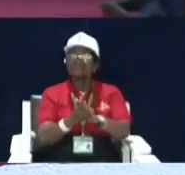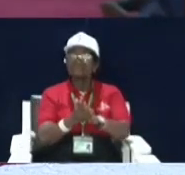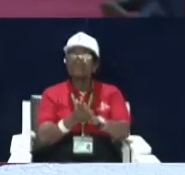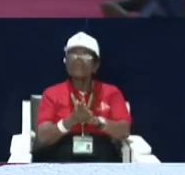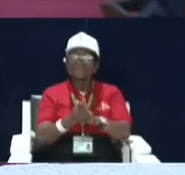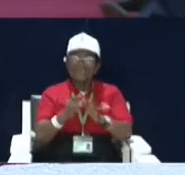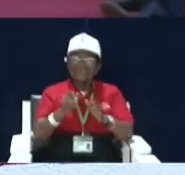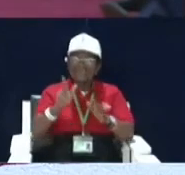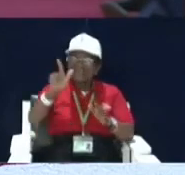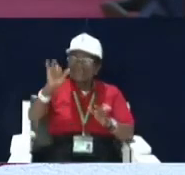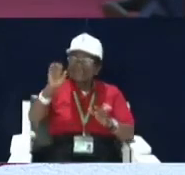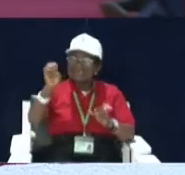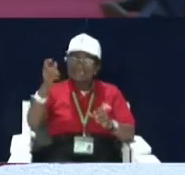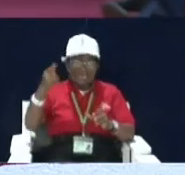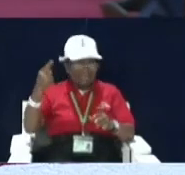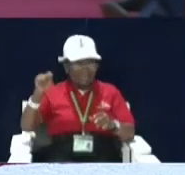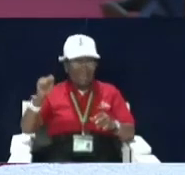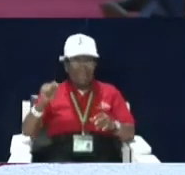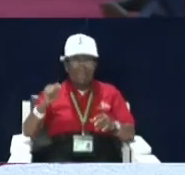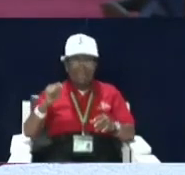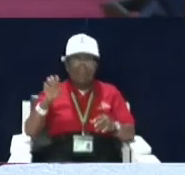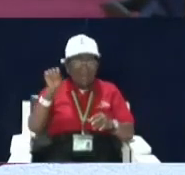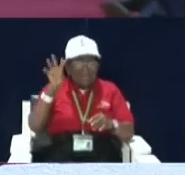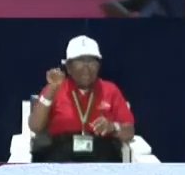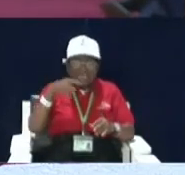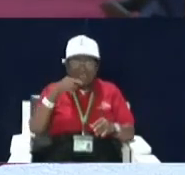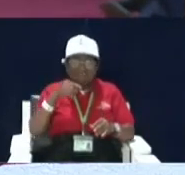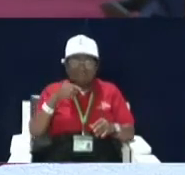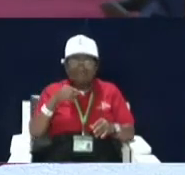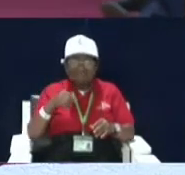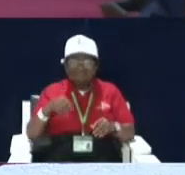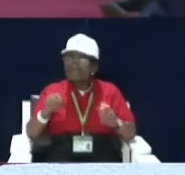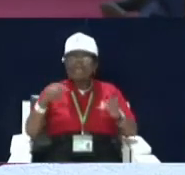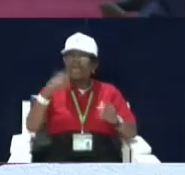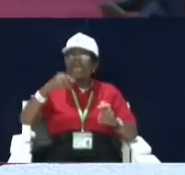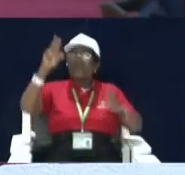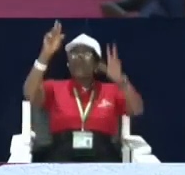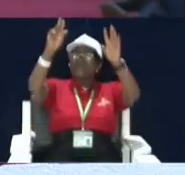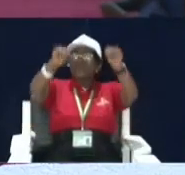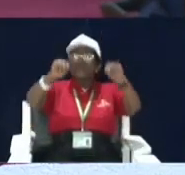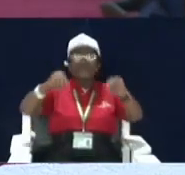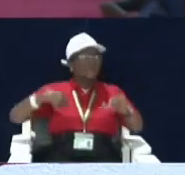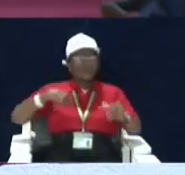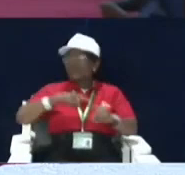ah, no, we can't do this. We surrender.